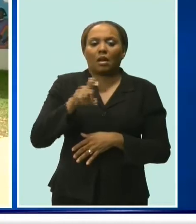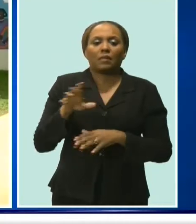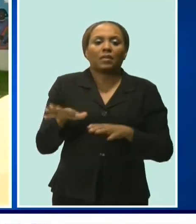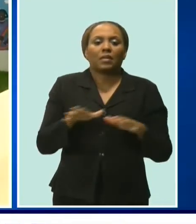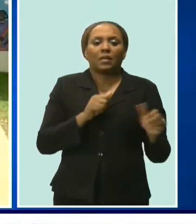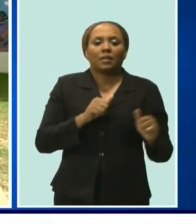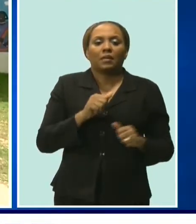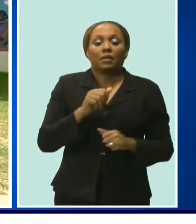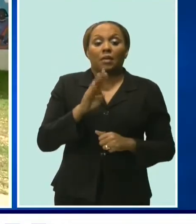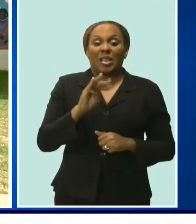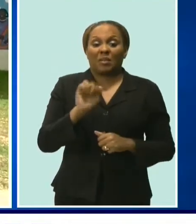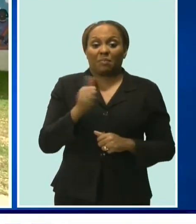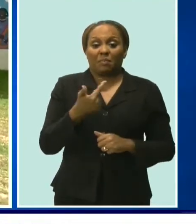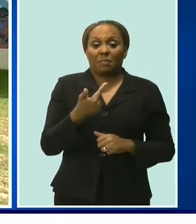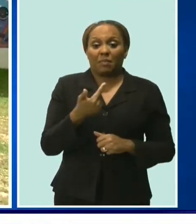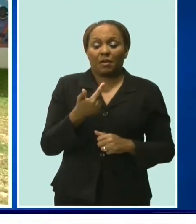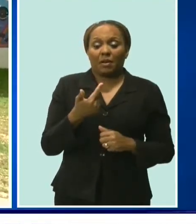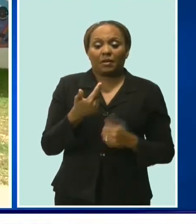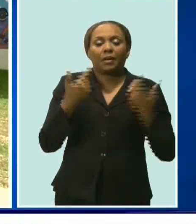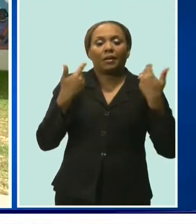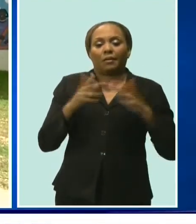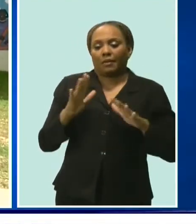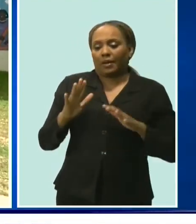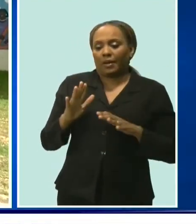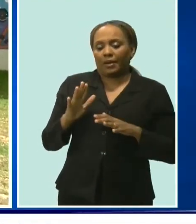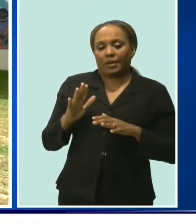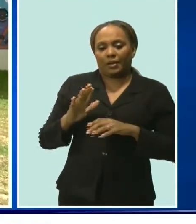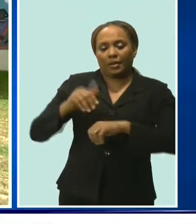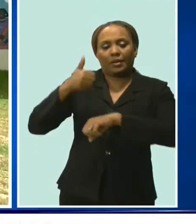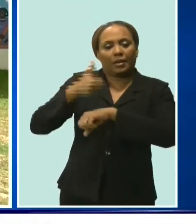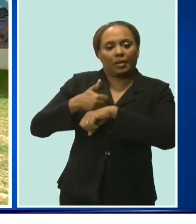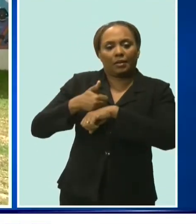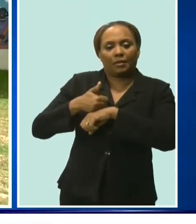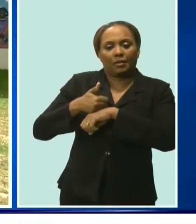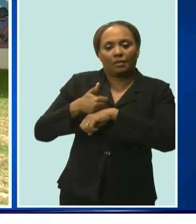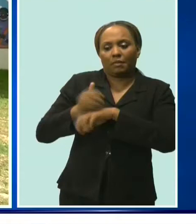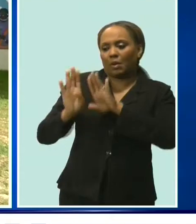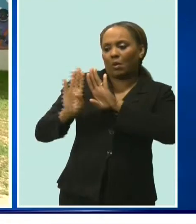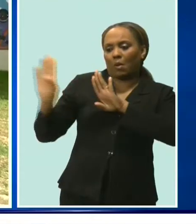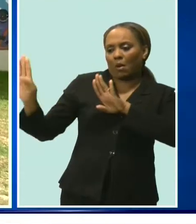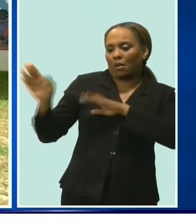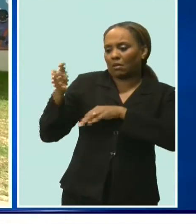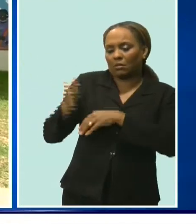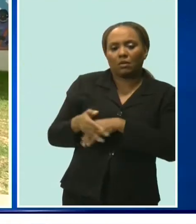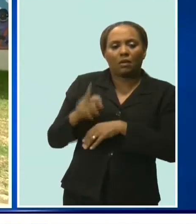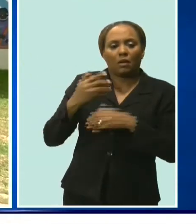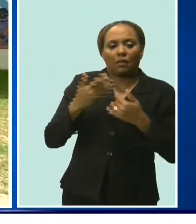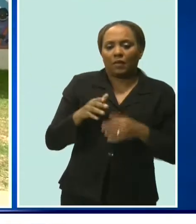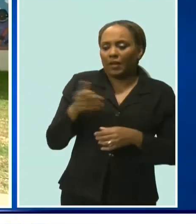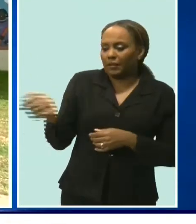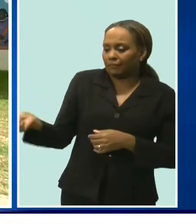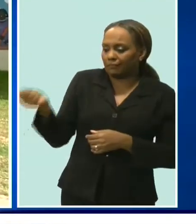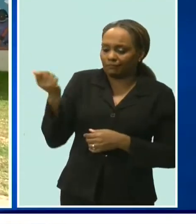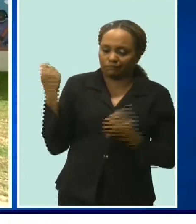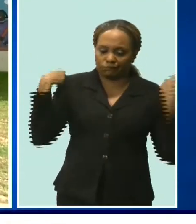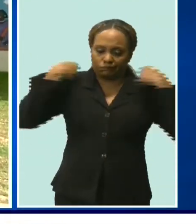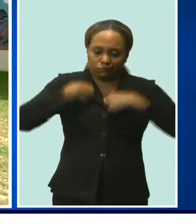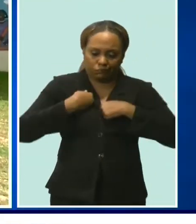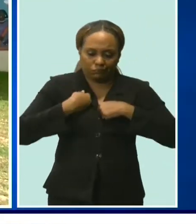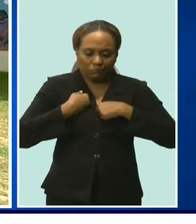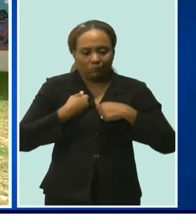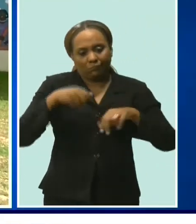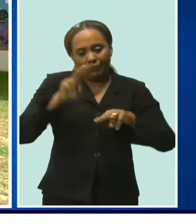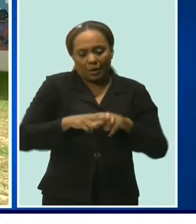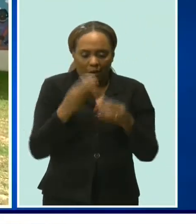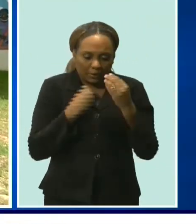bags are already set up along the back wall as per lunchroom. So just leave one area, collect their bags, get their lunch, and come back to the table and have their lunch right